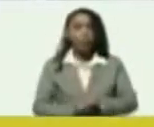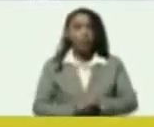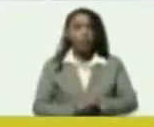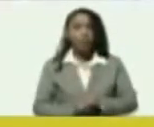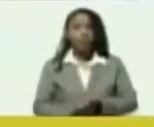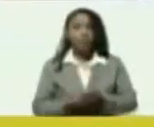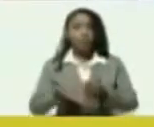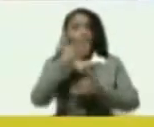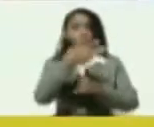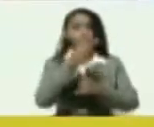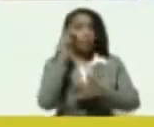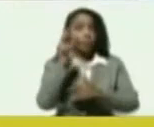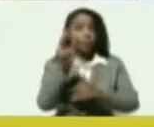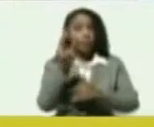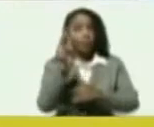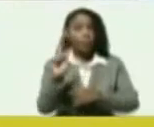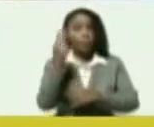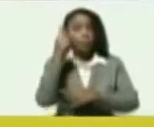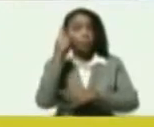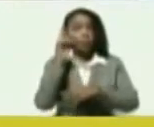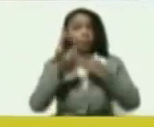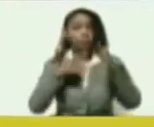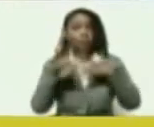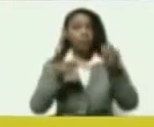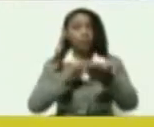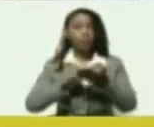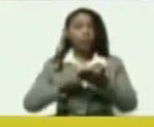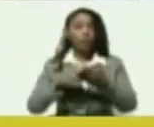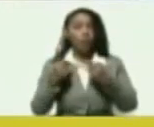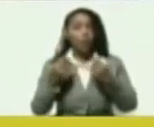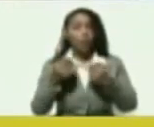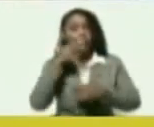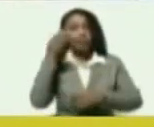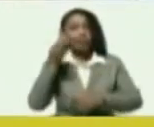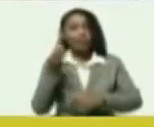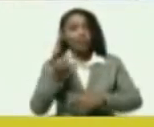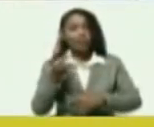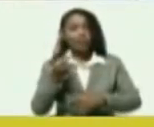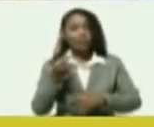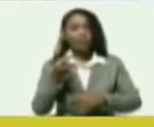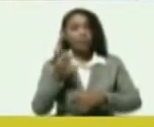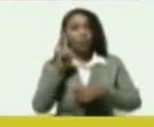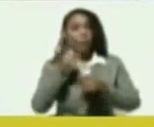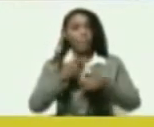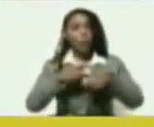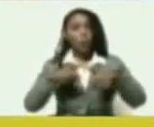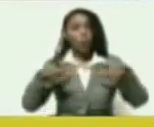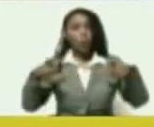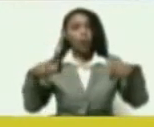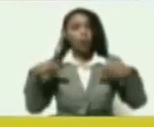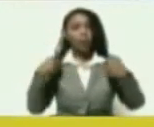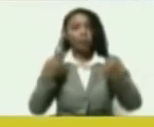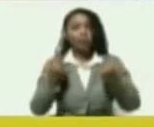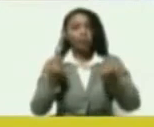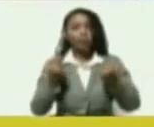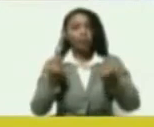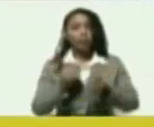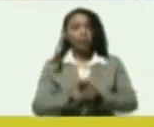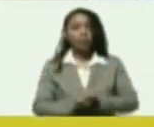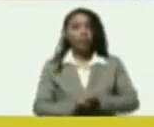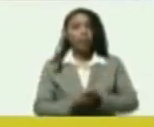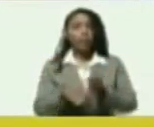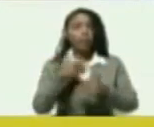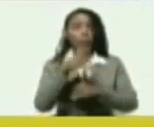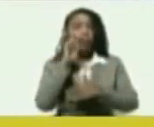stability of the country, to see the first elements of a real economic recovery, of economic